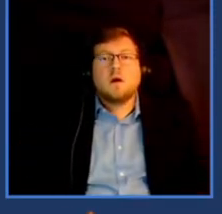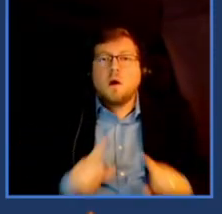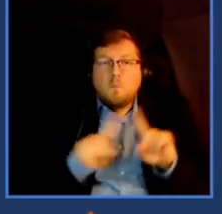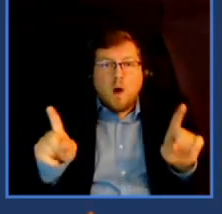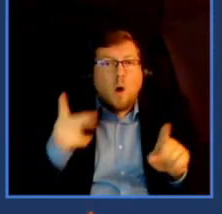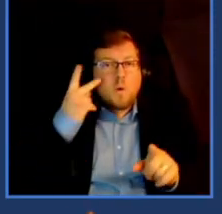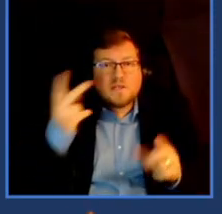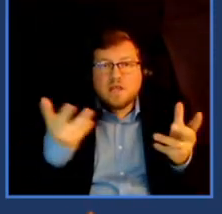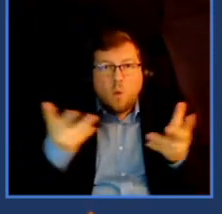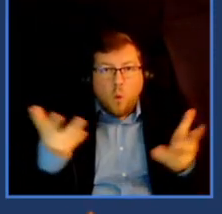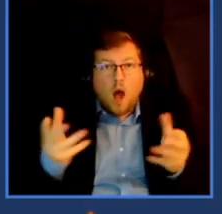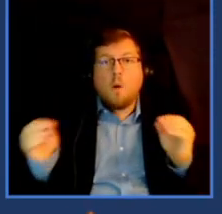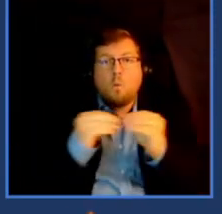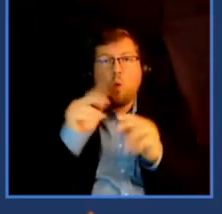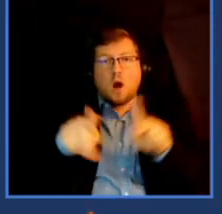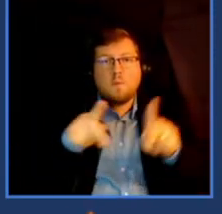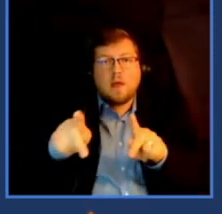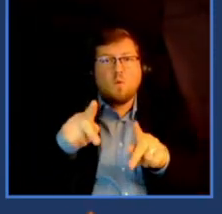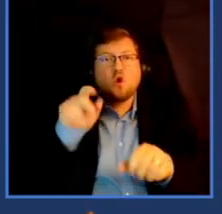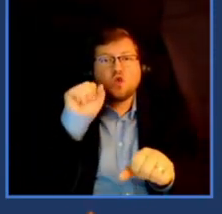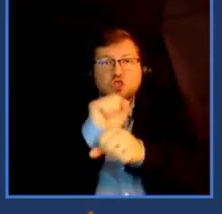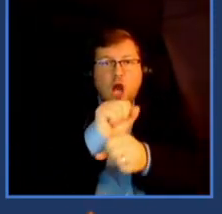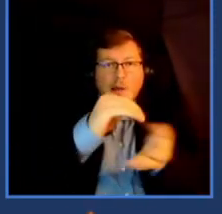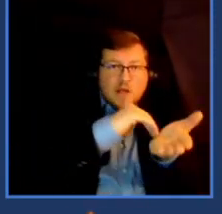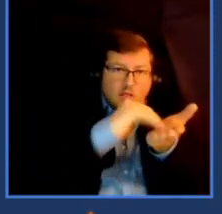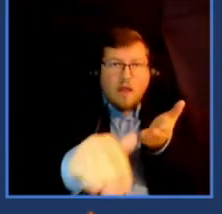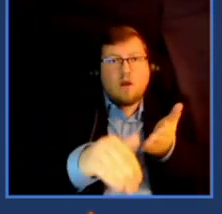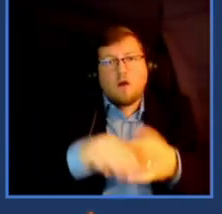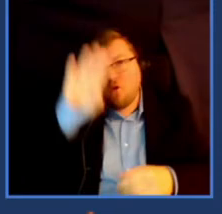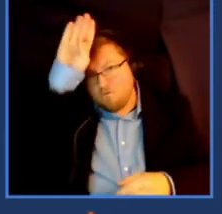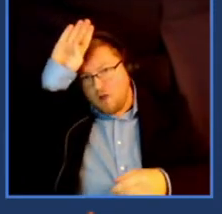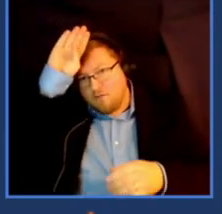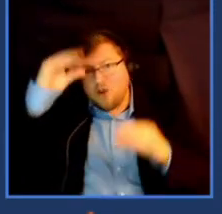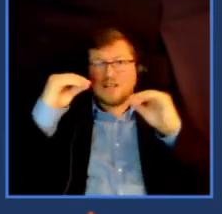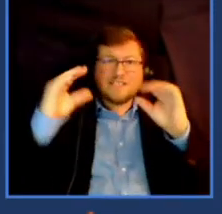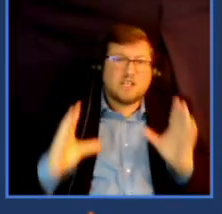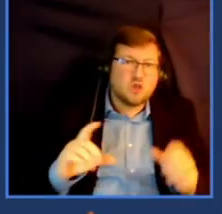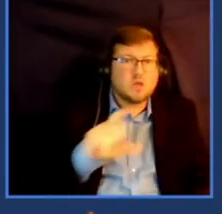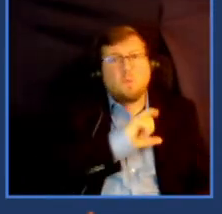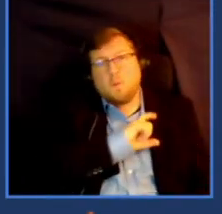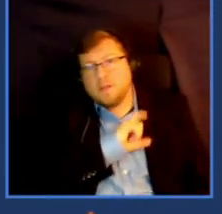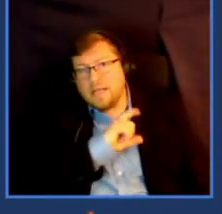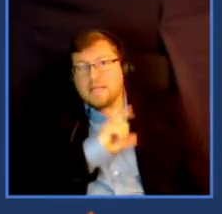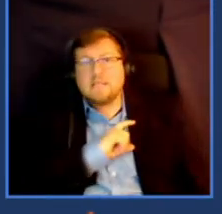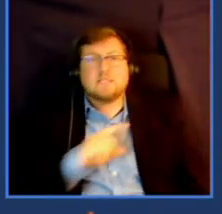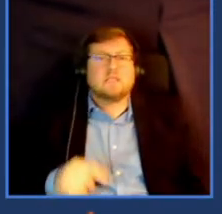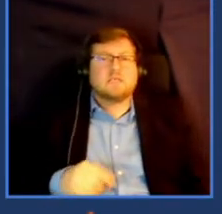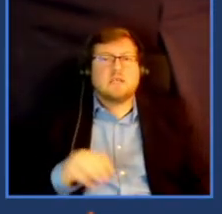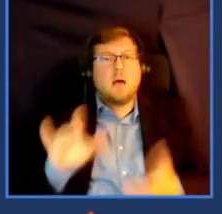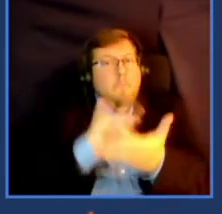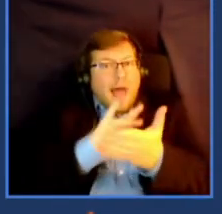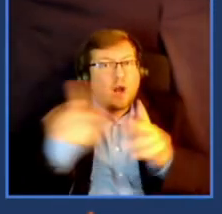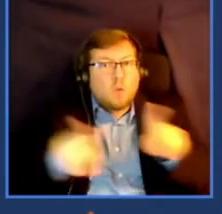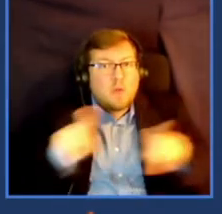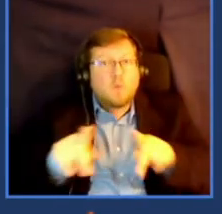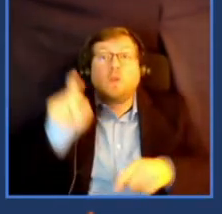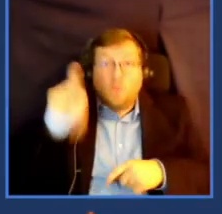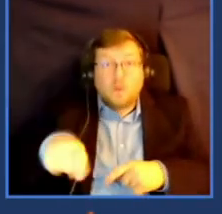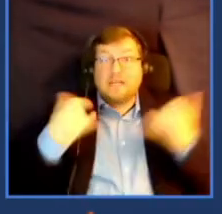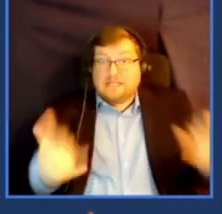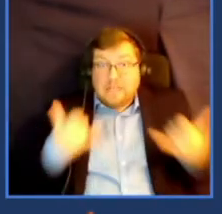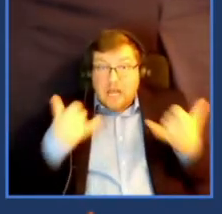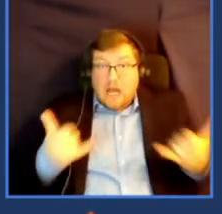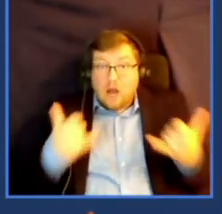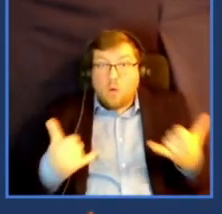people laid off, more firefighters, police officers, school teachers, first responders, the people we need badly now.